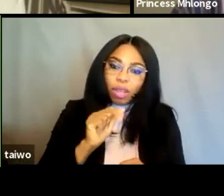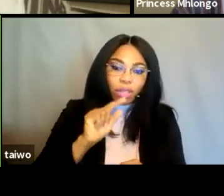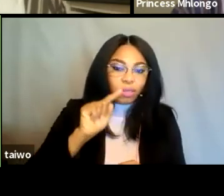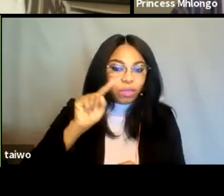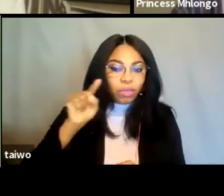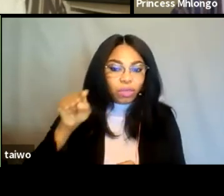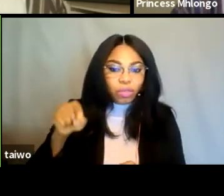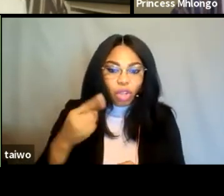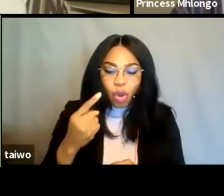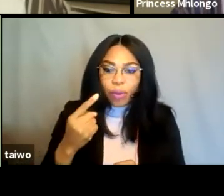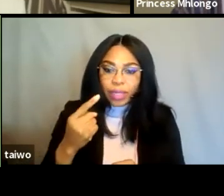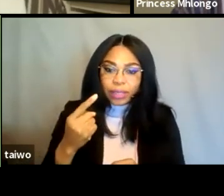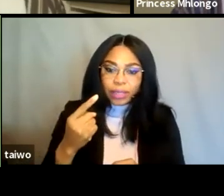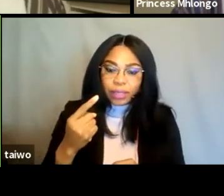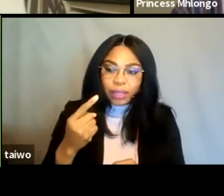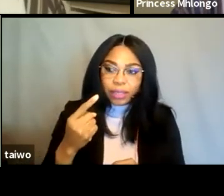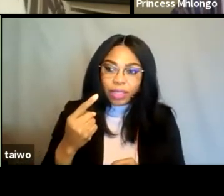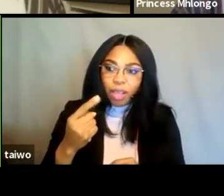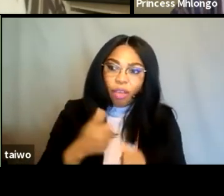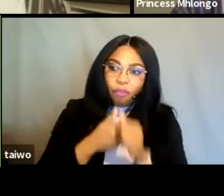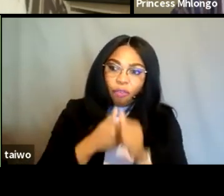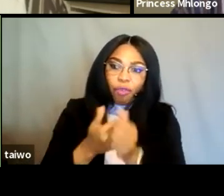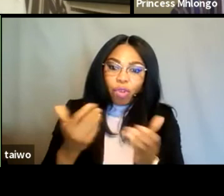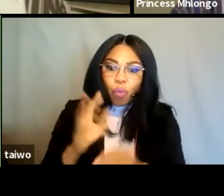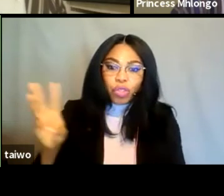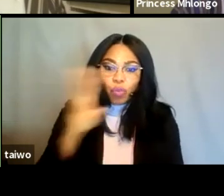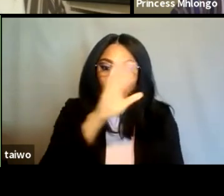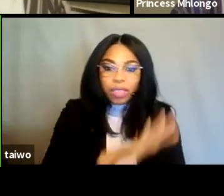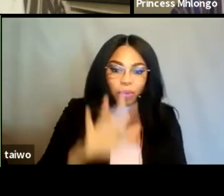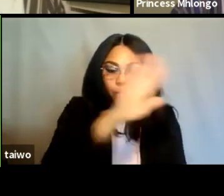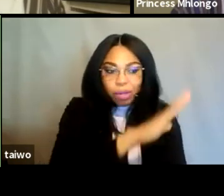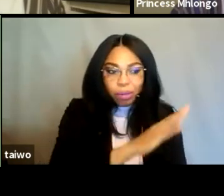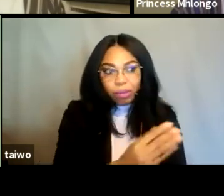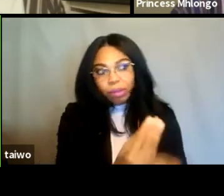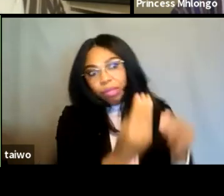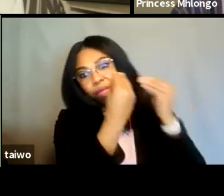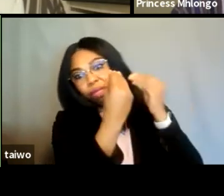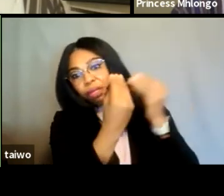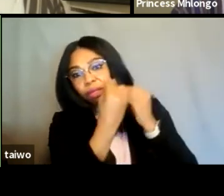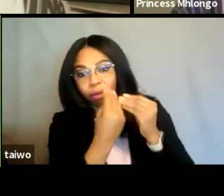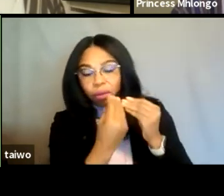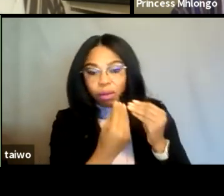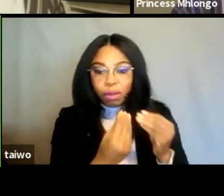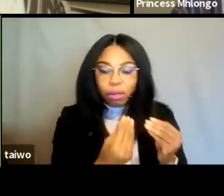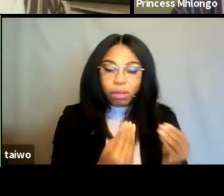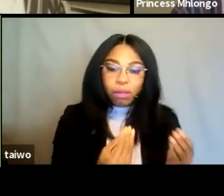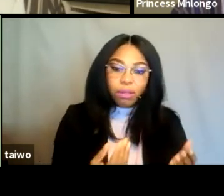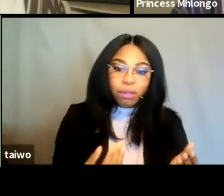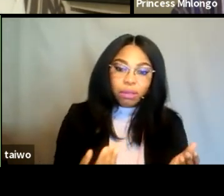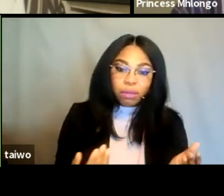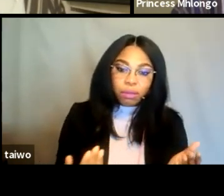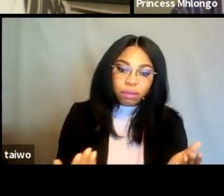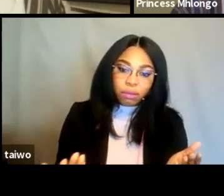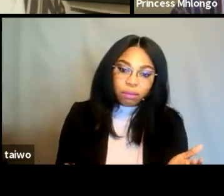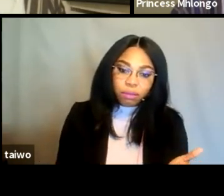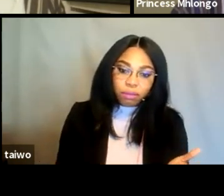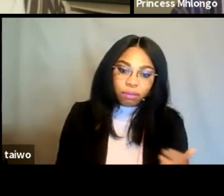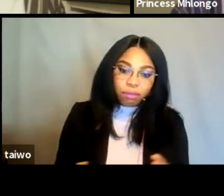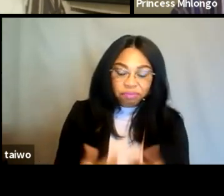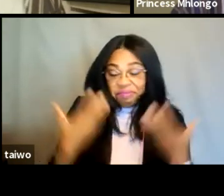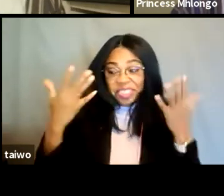not always be subjected to what the Western has always gave us, you know, as thank you.